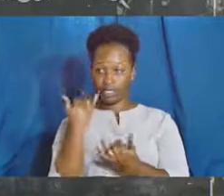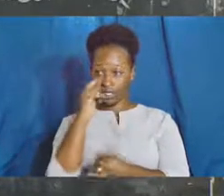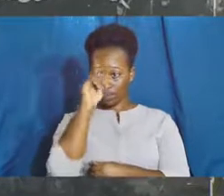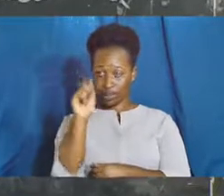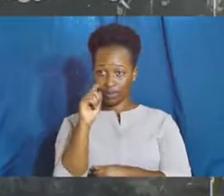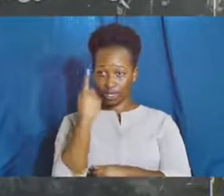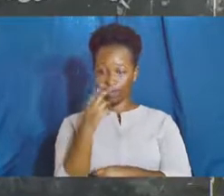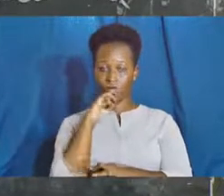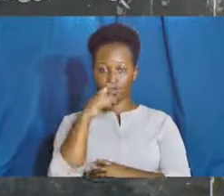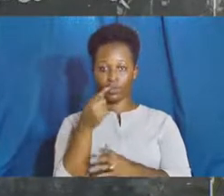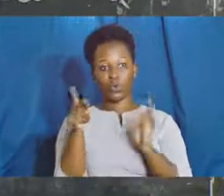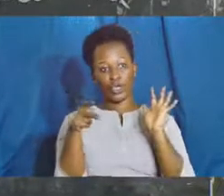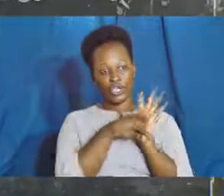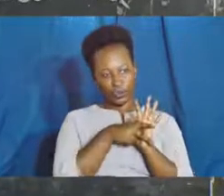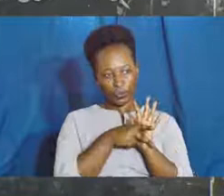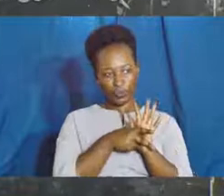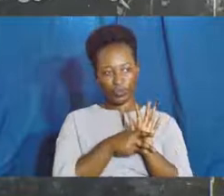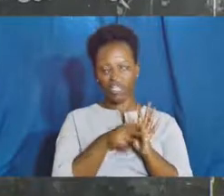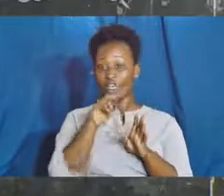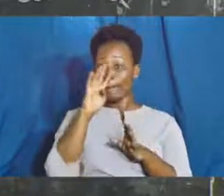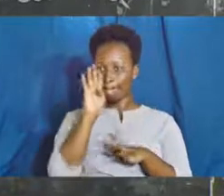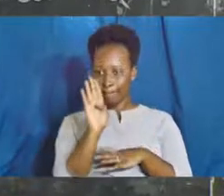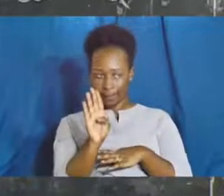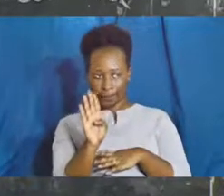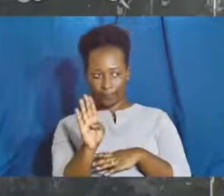current I at B is E.